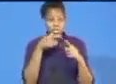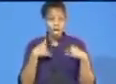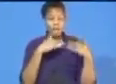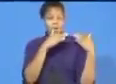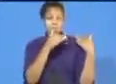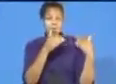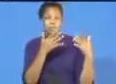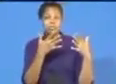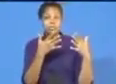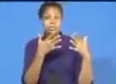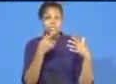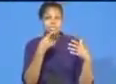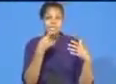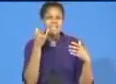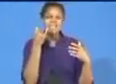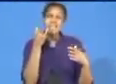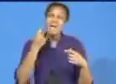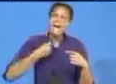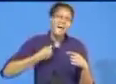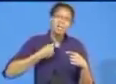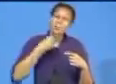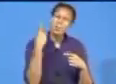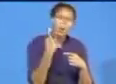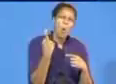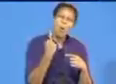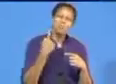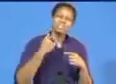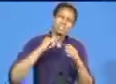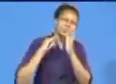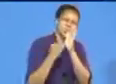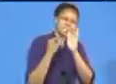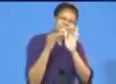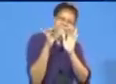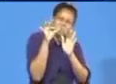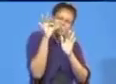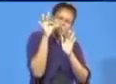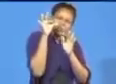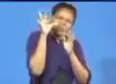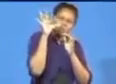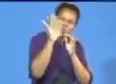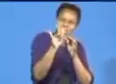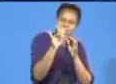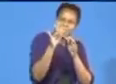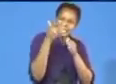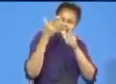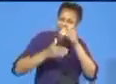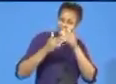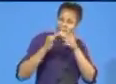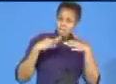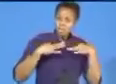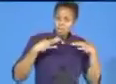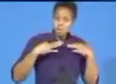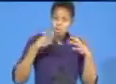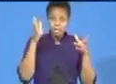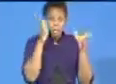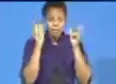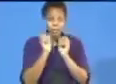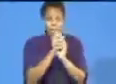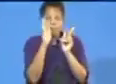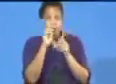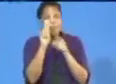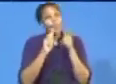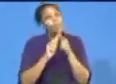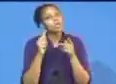She said, if I could just touch the hem of his garment, I know. Hear me carefully. When you look